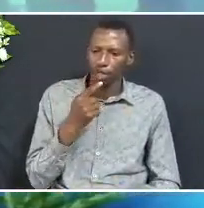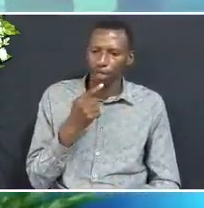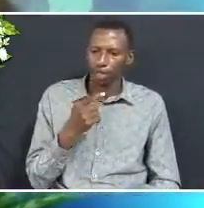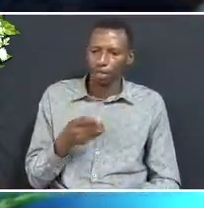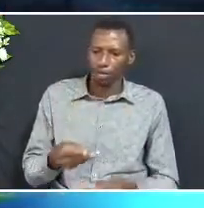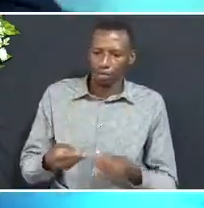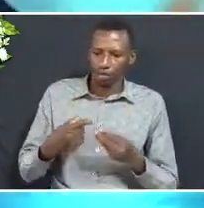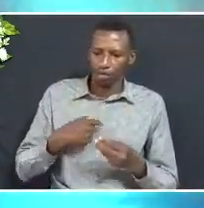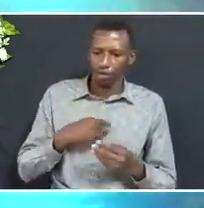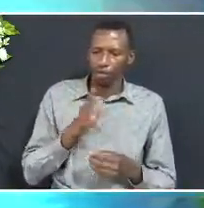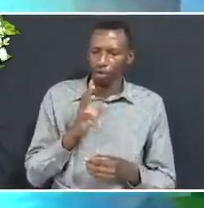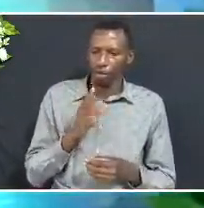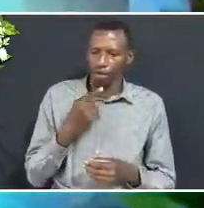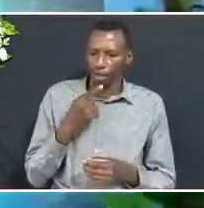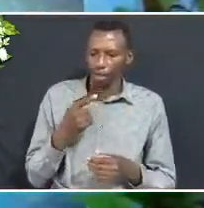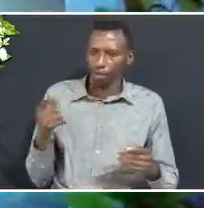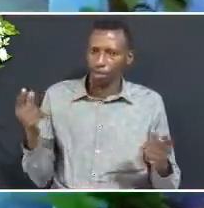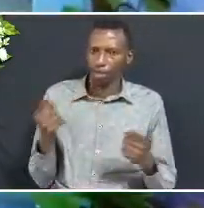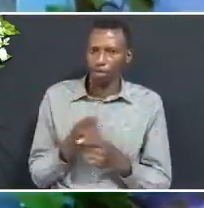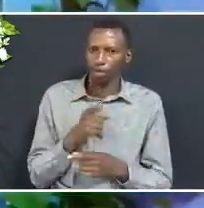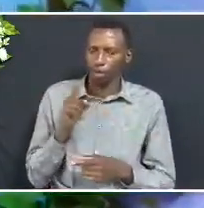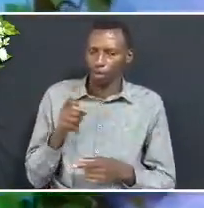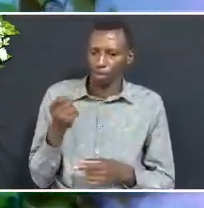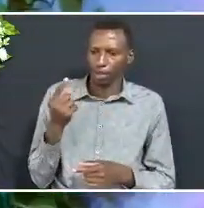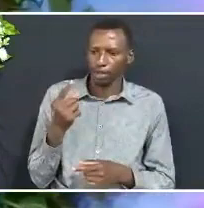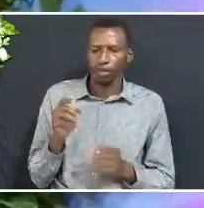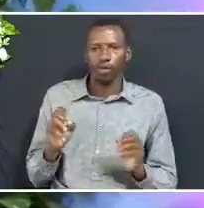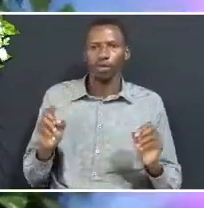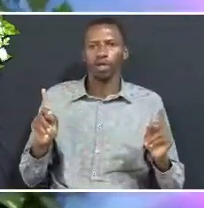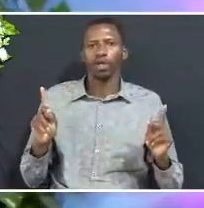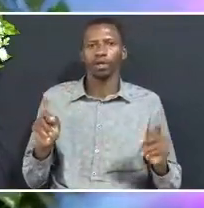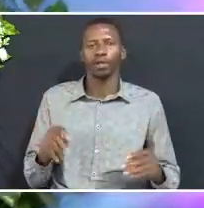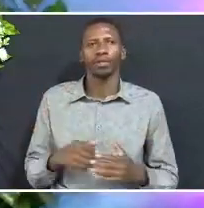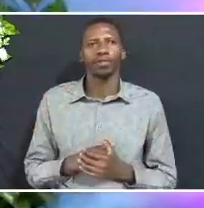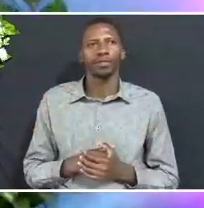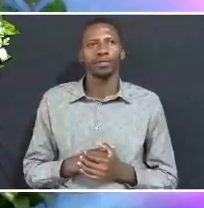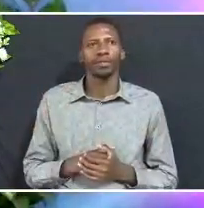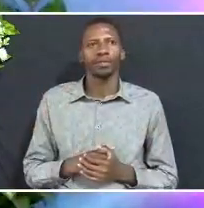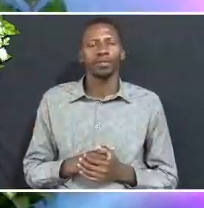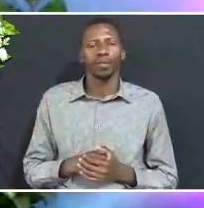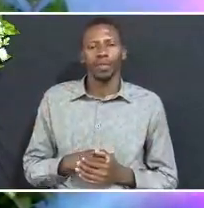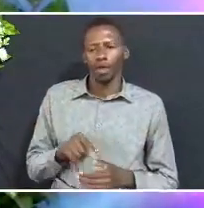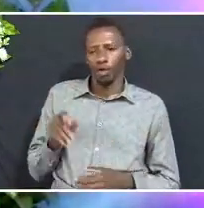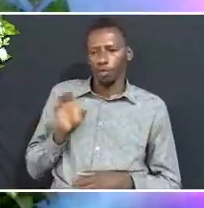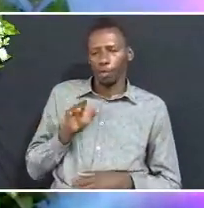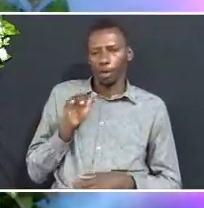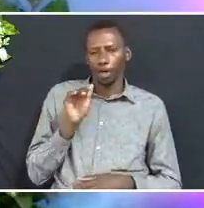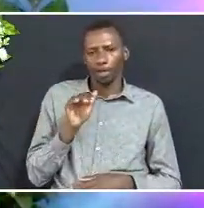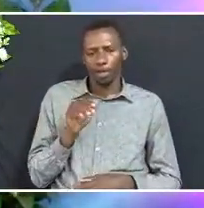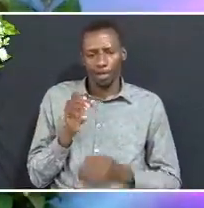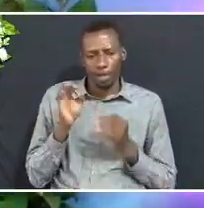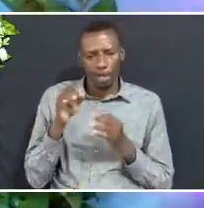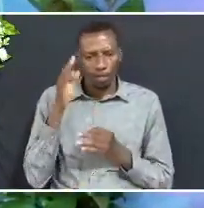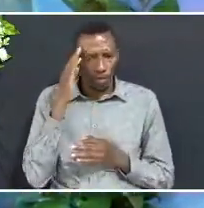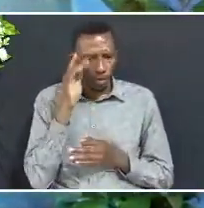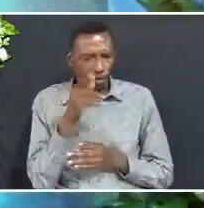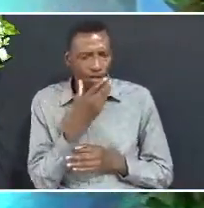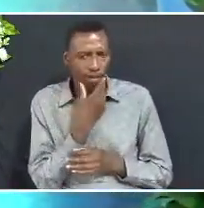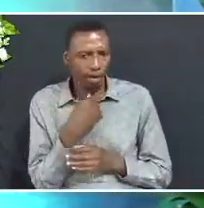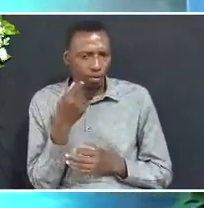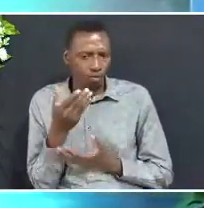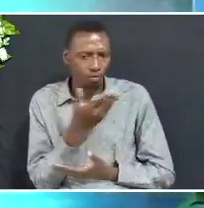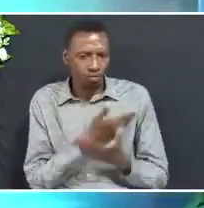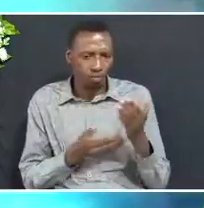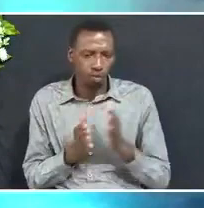have the differences. You understand. It's okay. Now, woman, if you knew the man who was interacting with you and